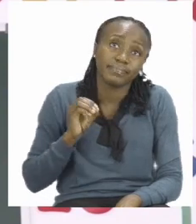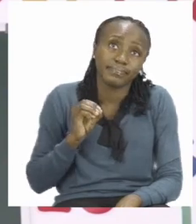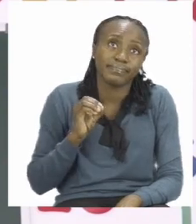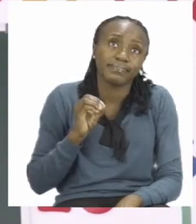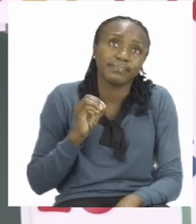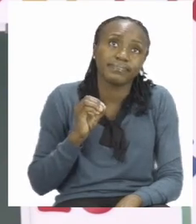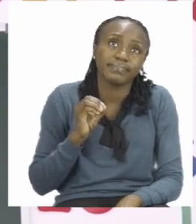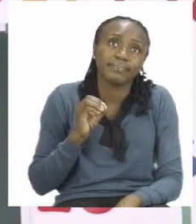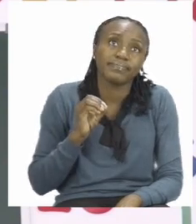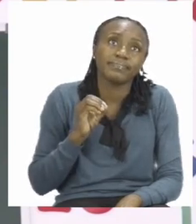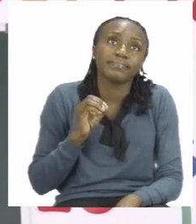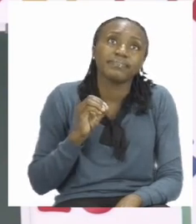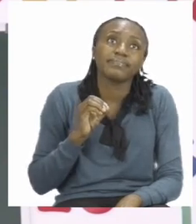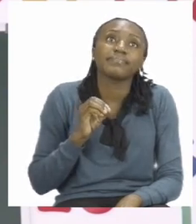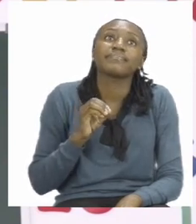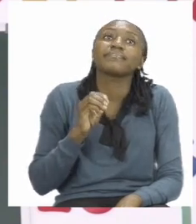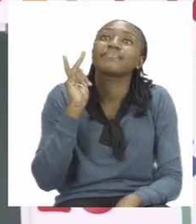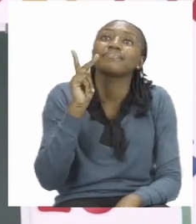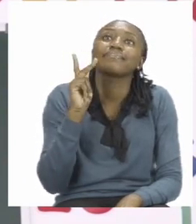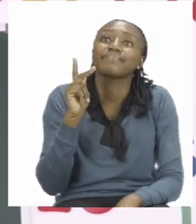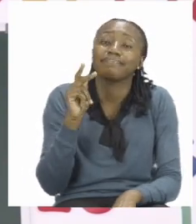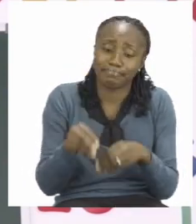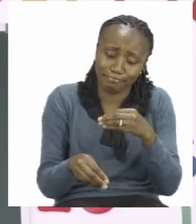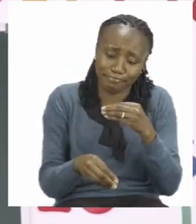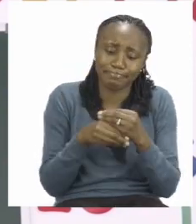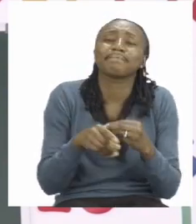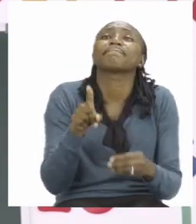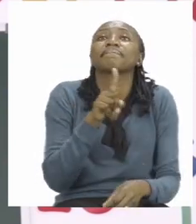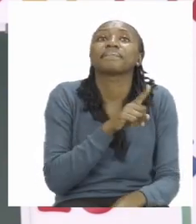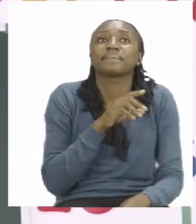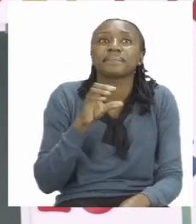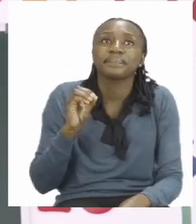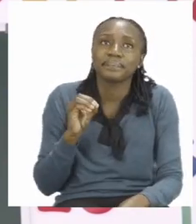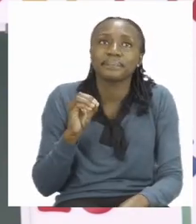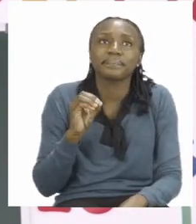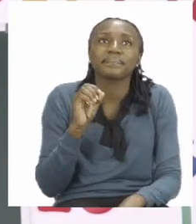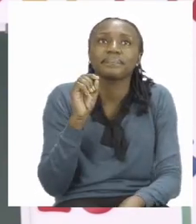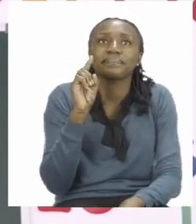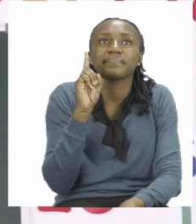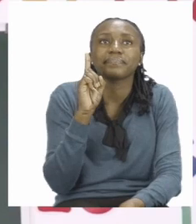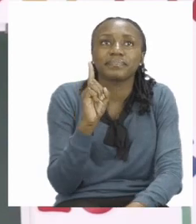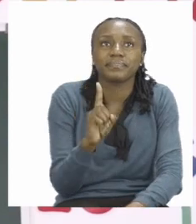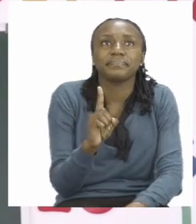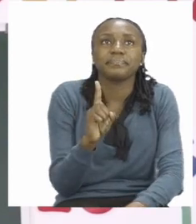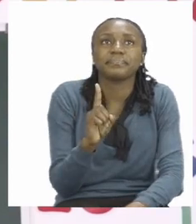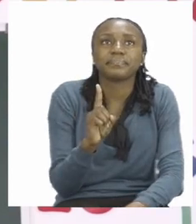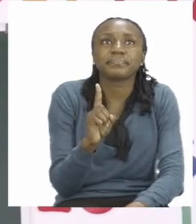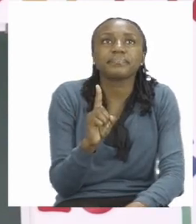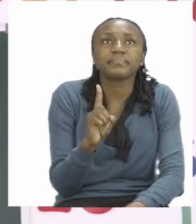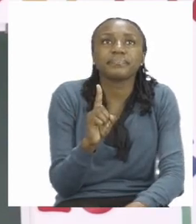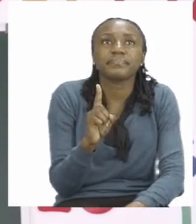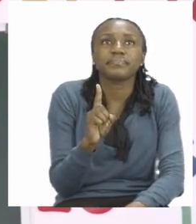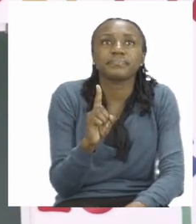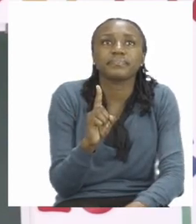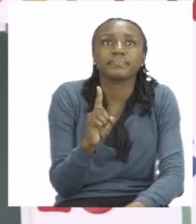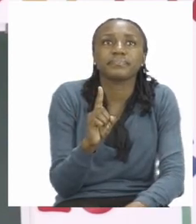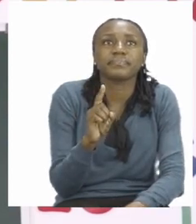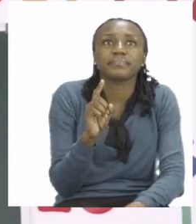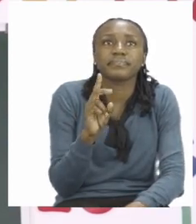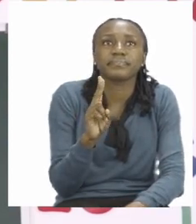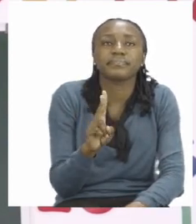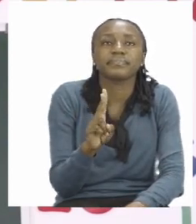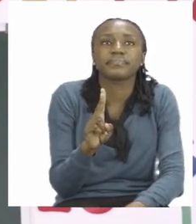10. And now I need to double that number. So I go ahead and go back again and say 10.